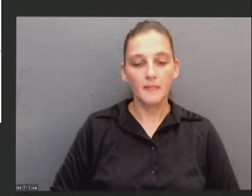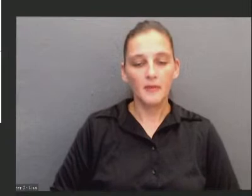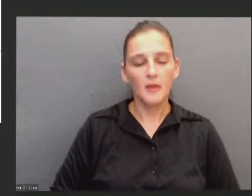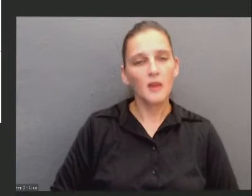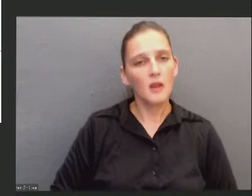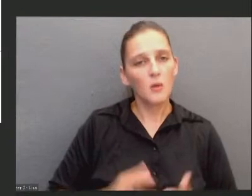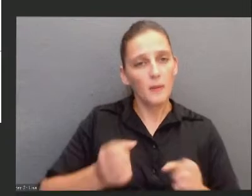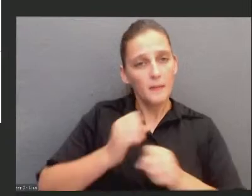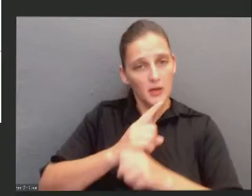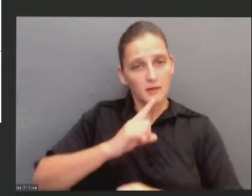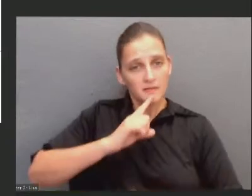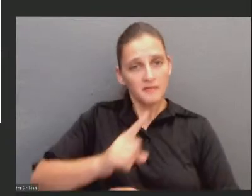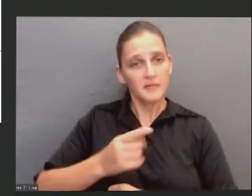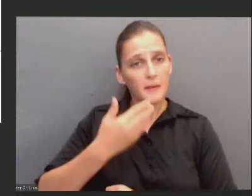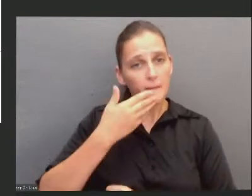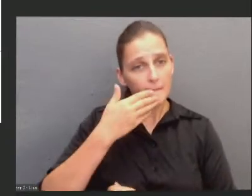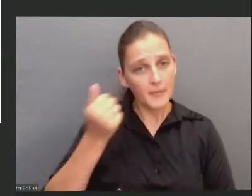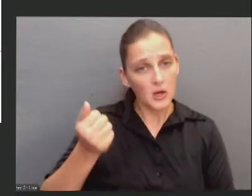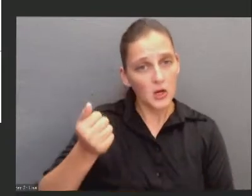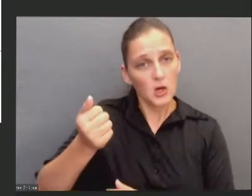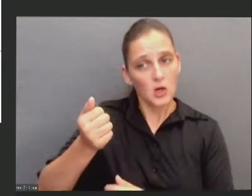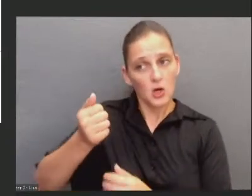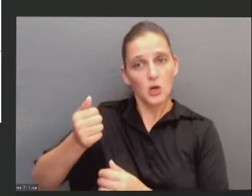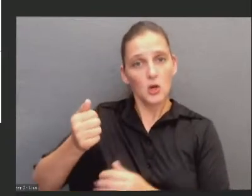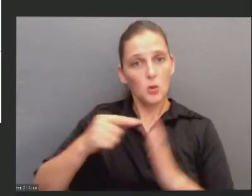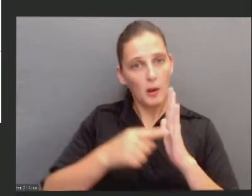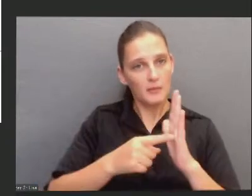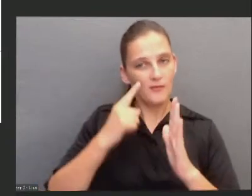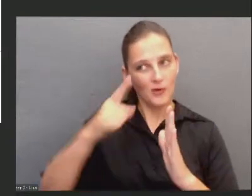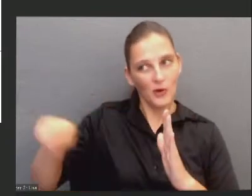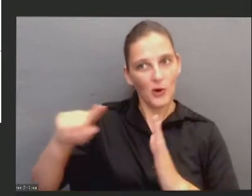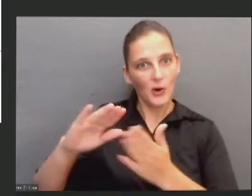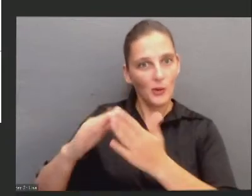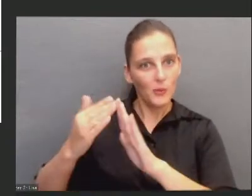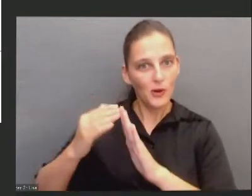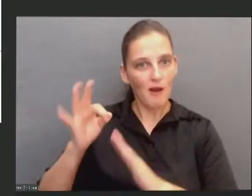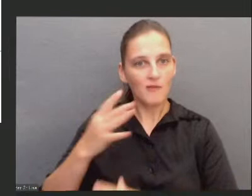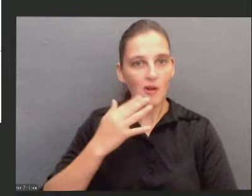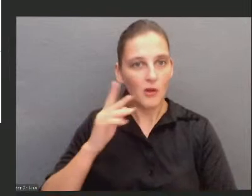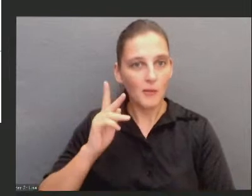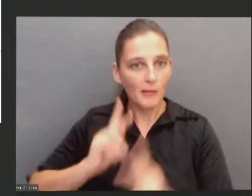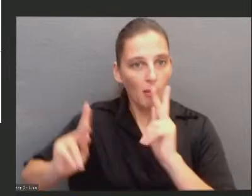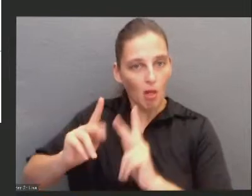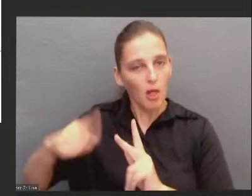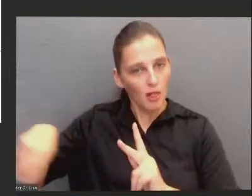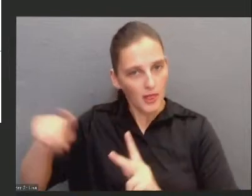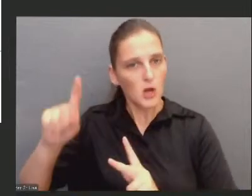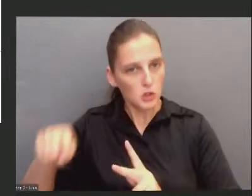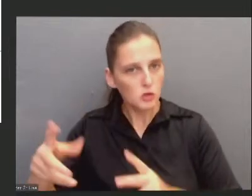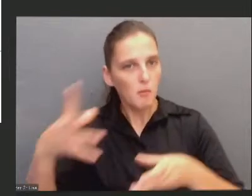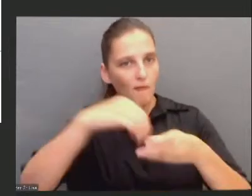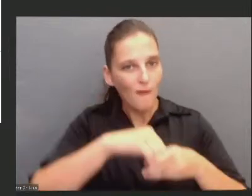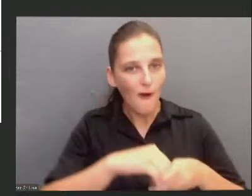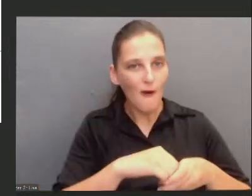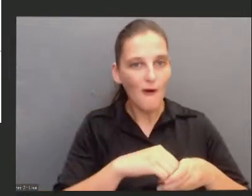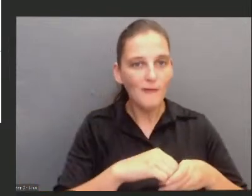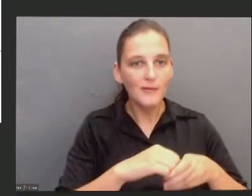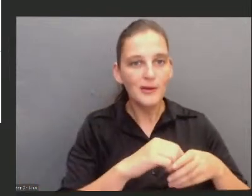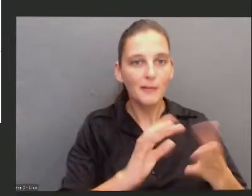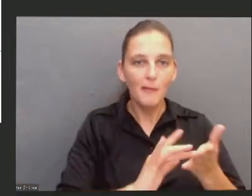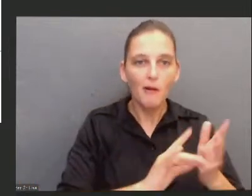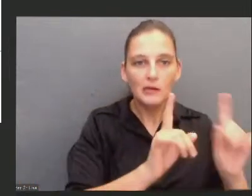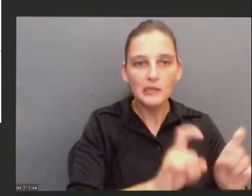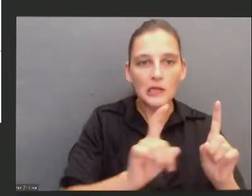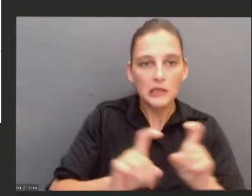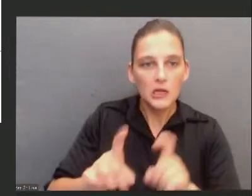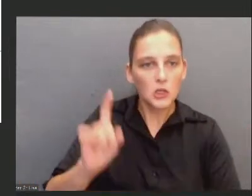of color in clinical trials and all underserved populations, quite frankly. The federal government really must develop standards and set